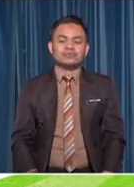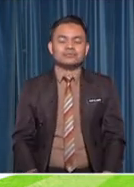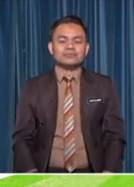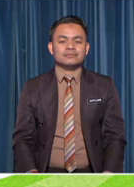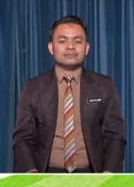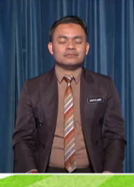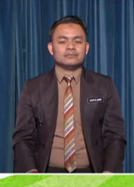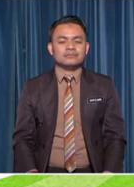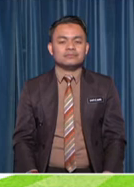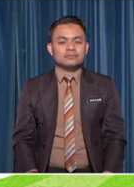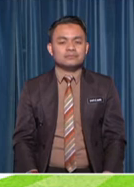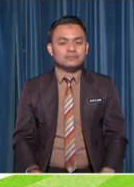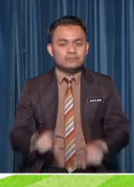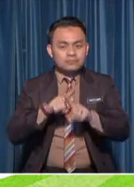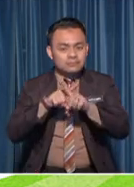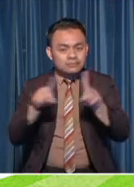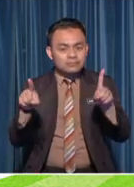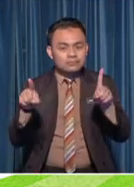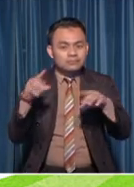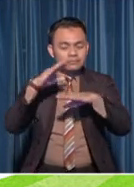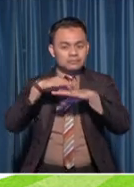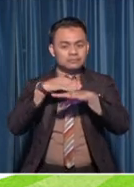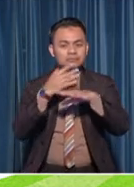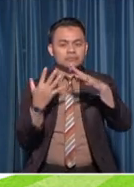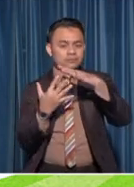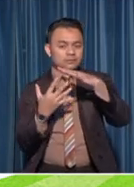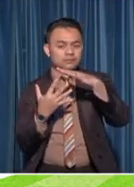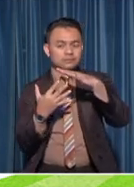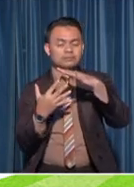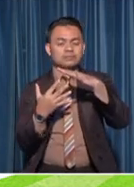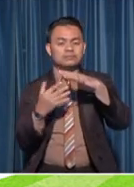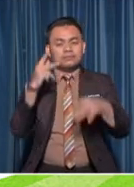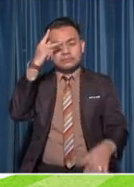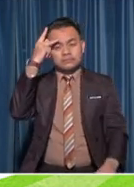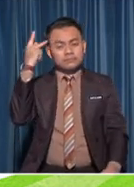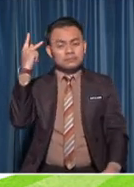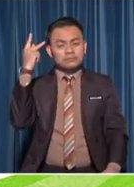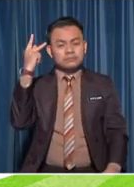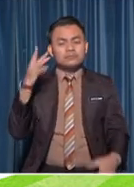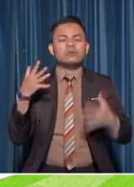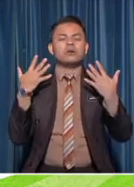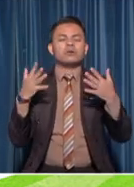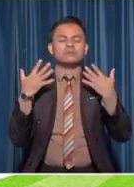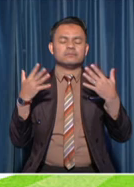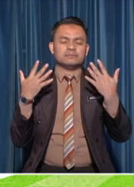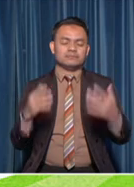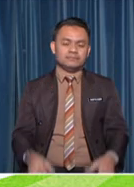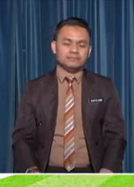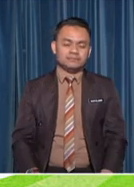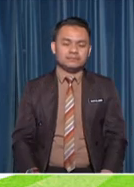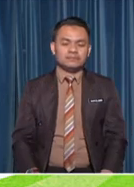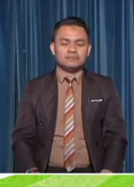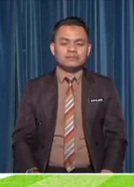We must not touch the fire because it is hot.